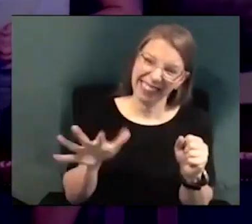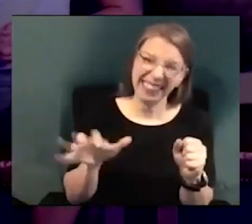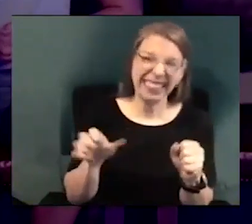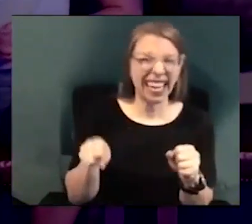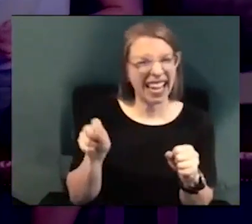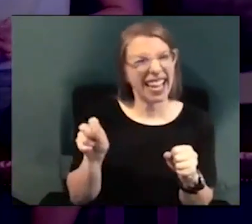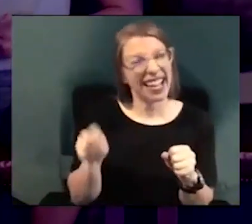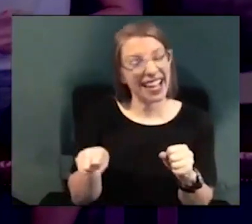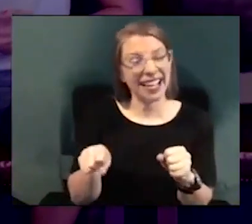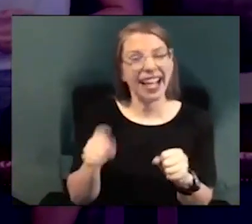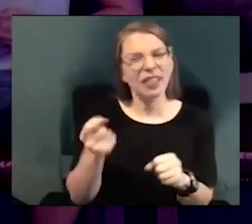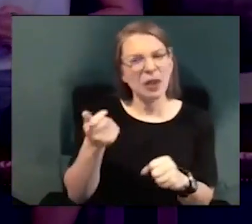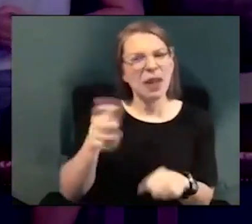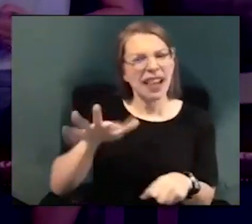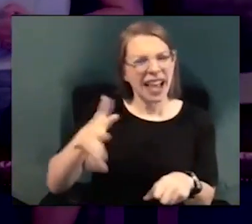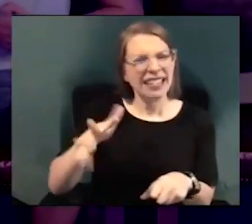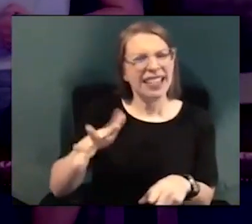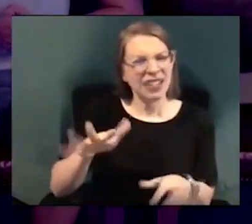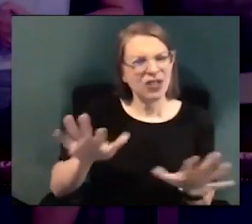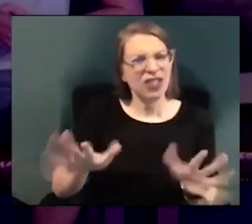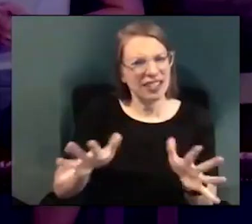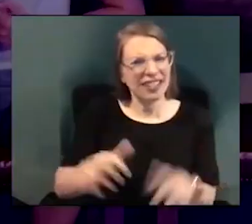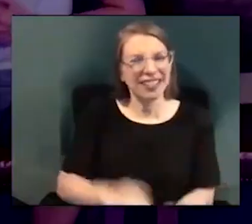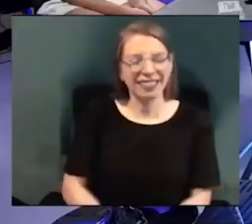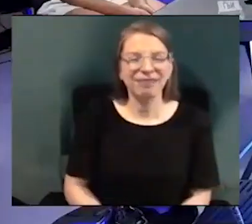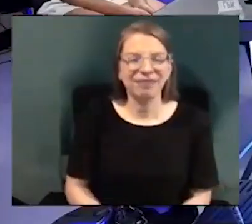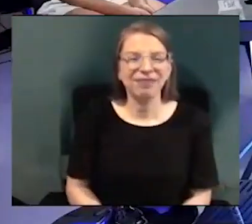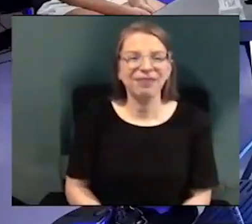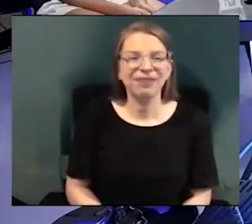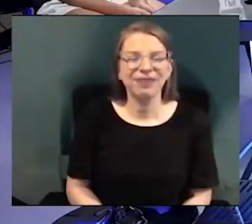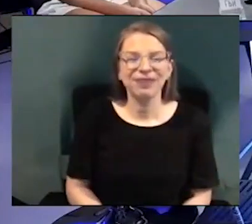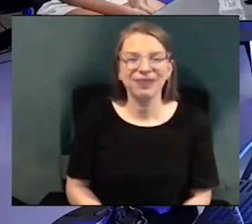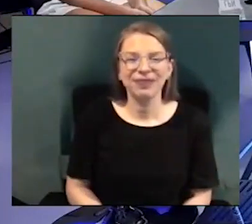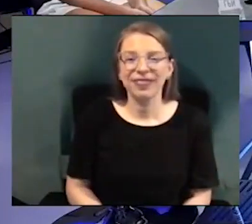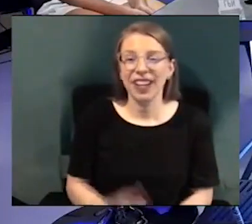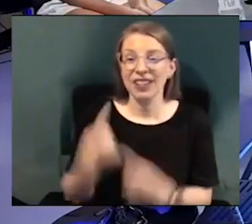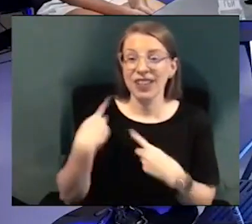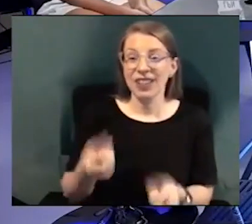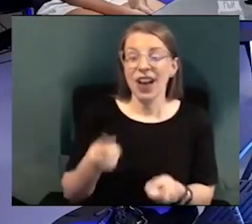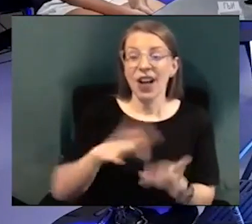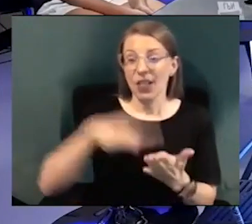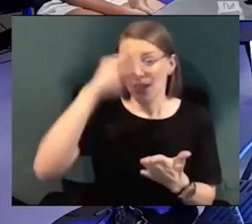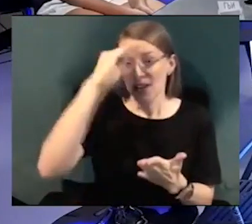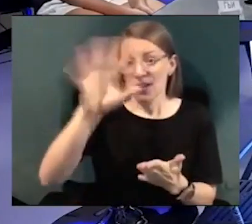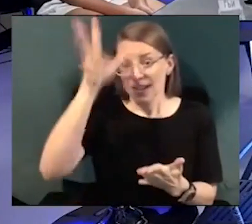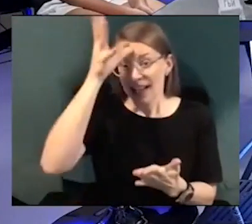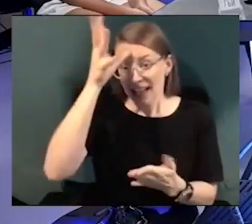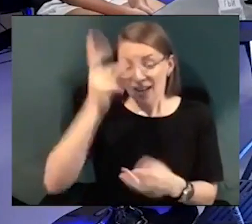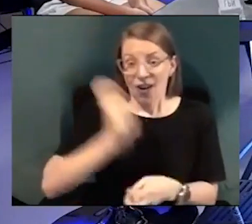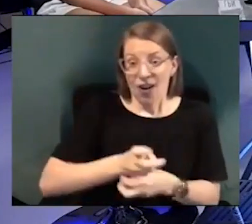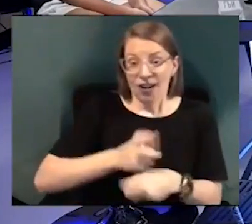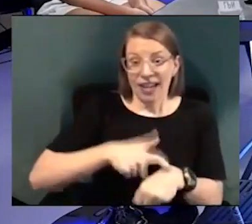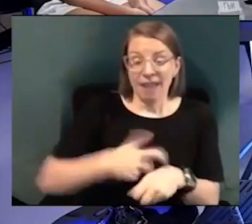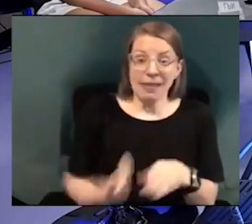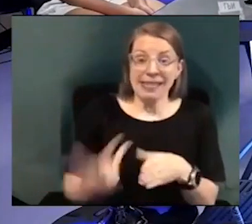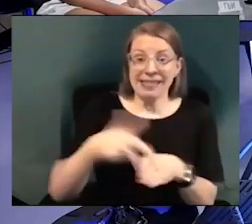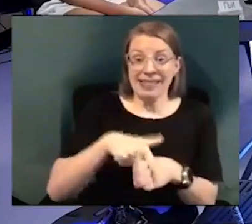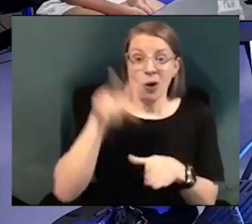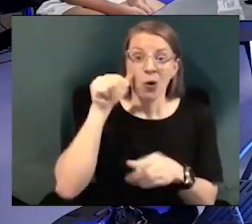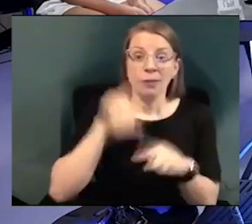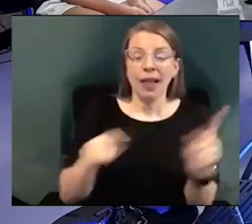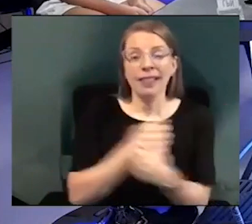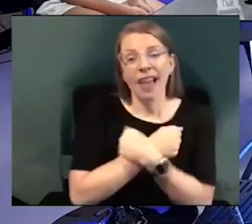little hesitation there, Caroline. Okay. All right, so far we've learned your dad has a hard time getting on horse, but he loves stuffed animals